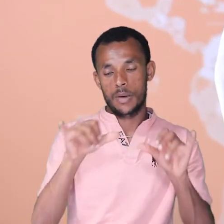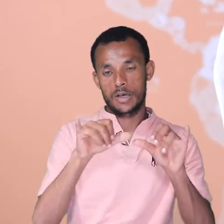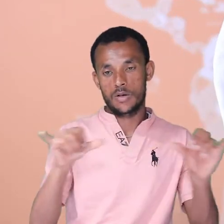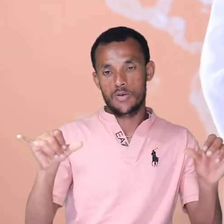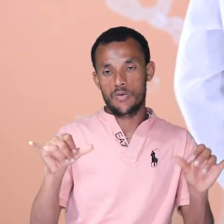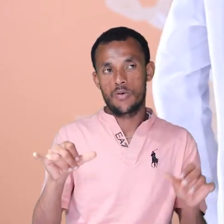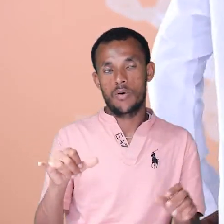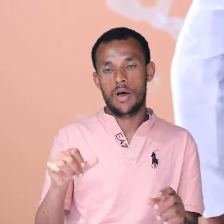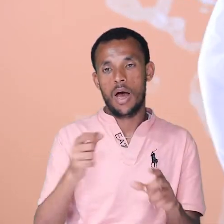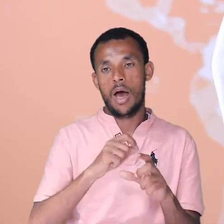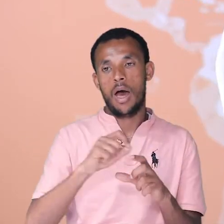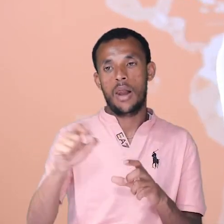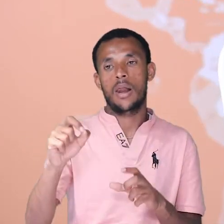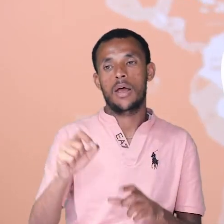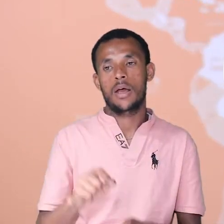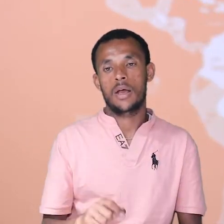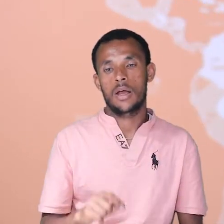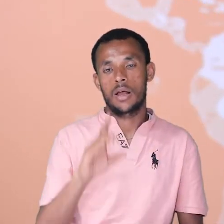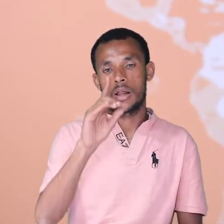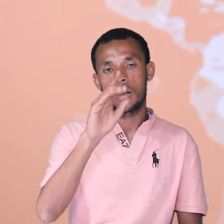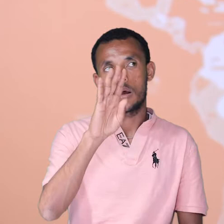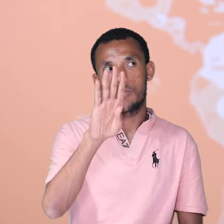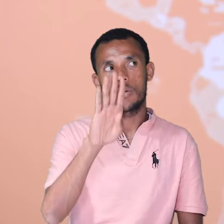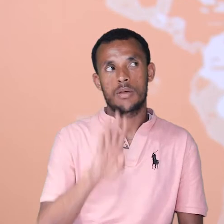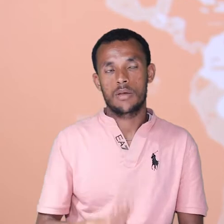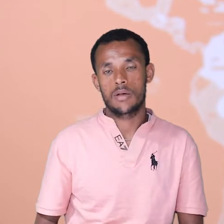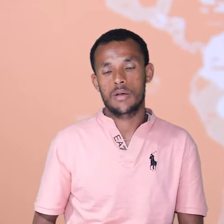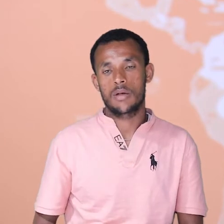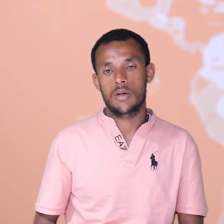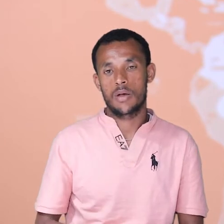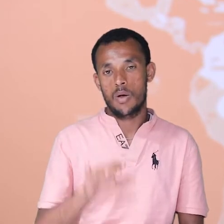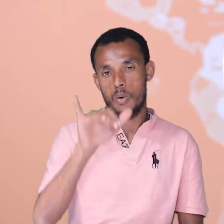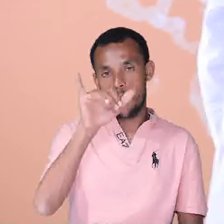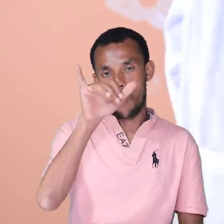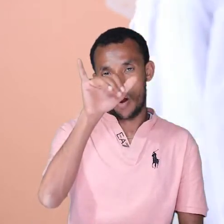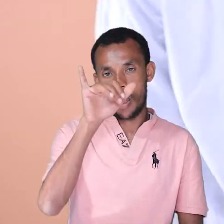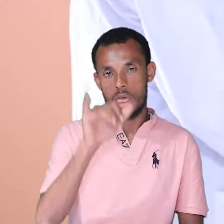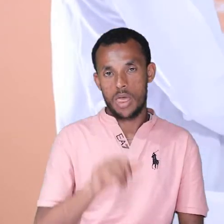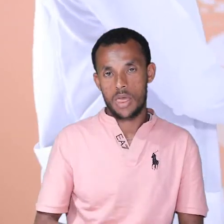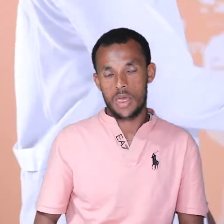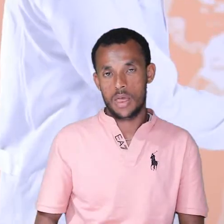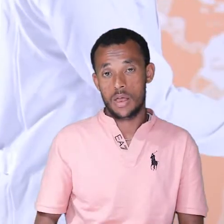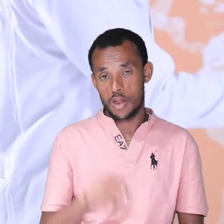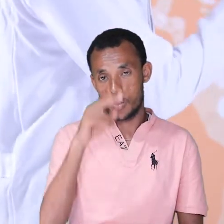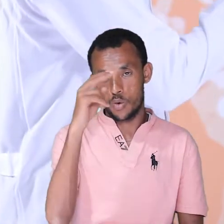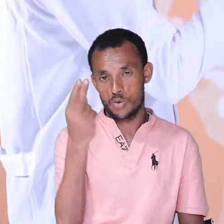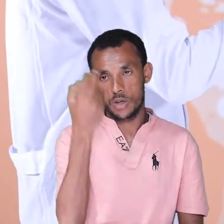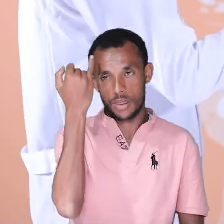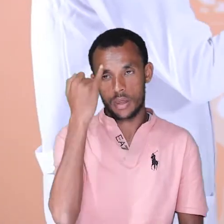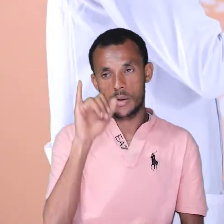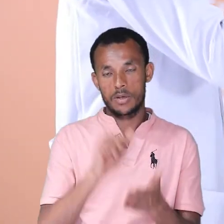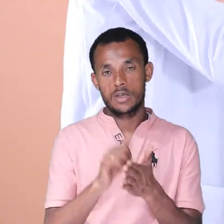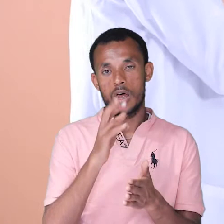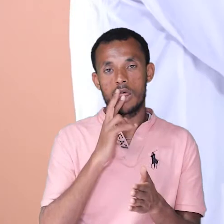of arc DB, let me Y. Using theorems that